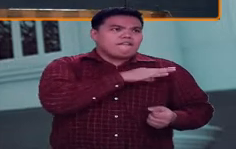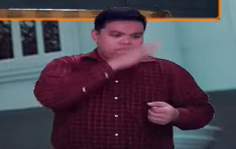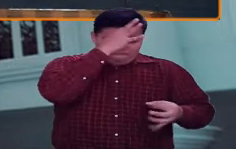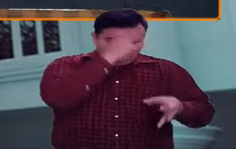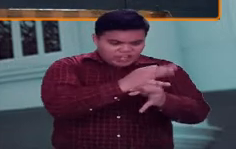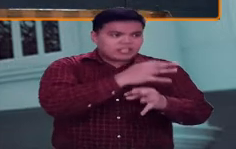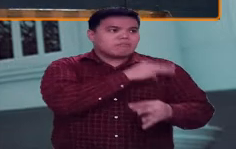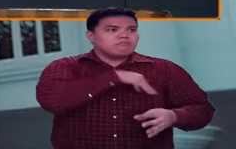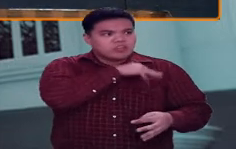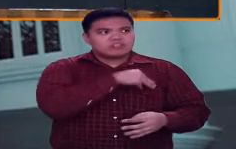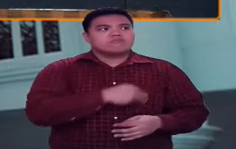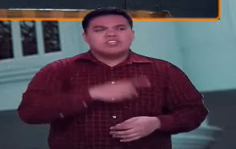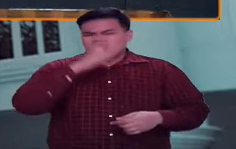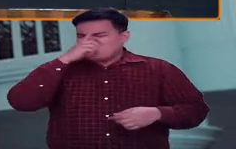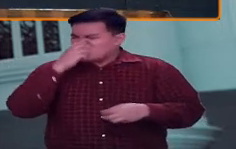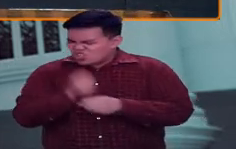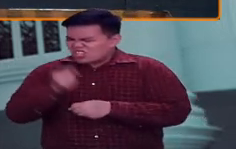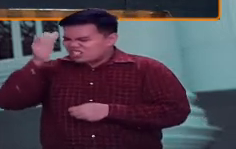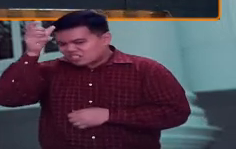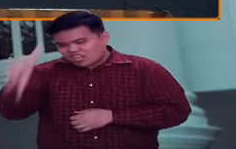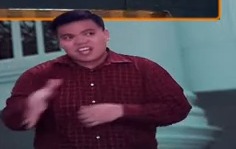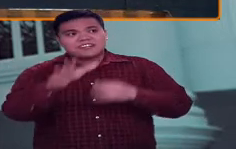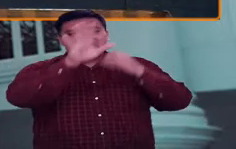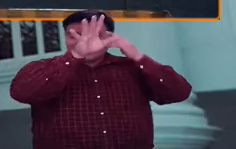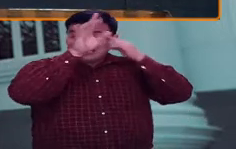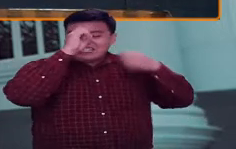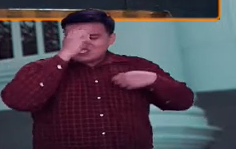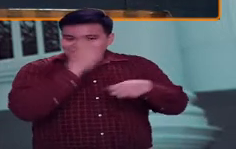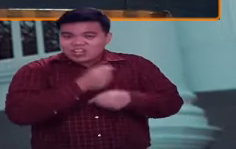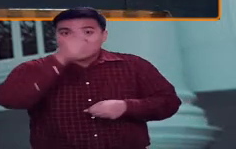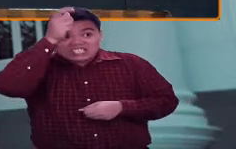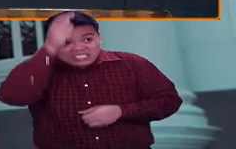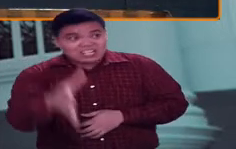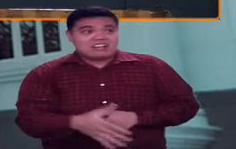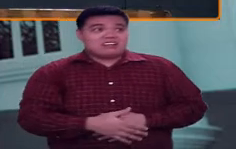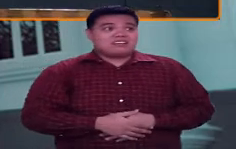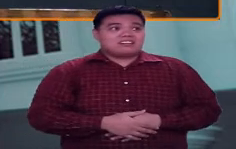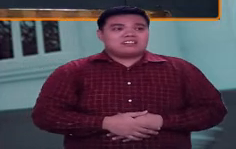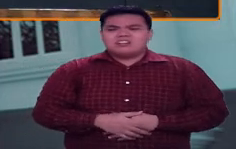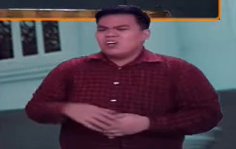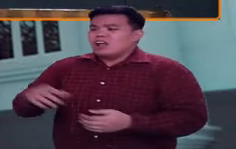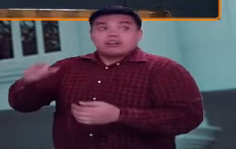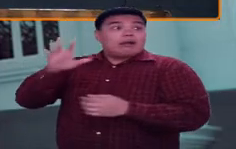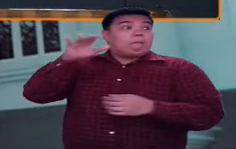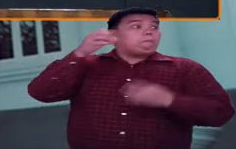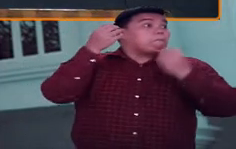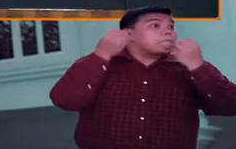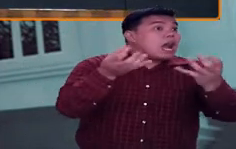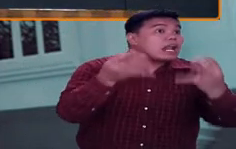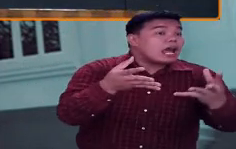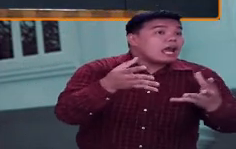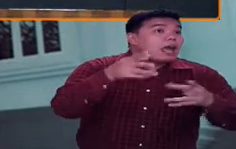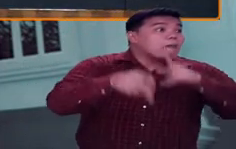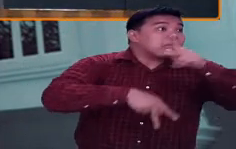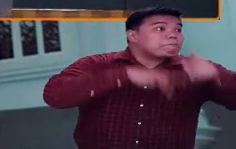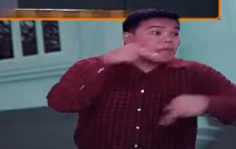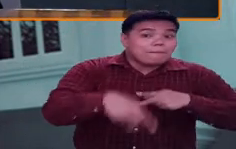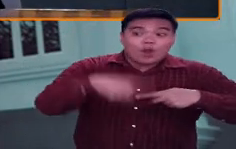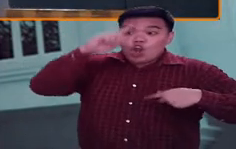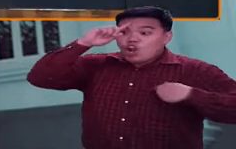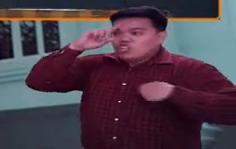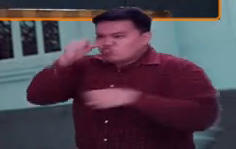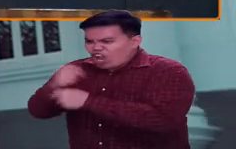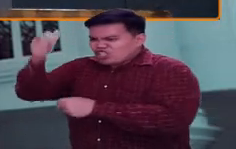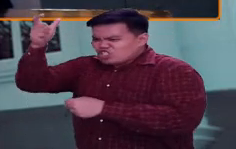trust God. I always find it interesting that people can trust God to forgive them of their sins, but they can't trust God